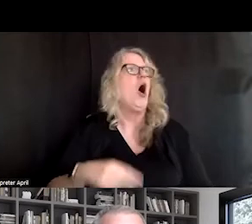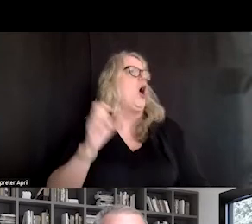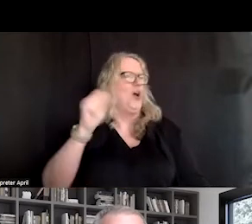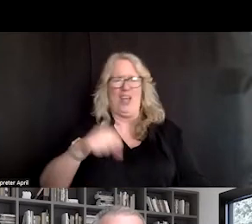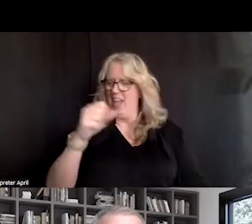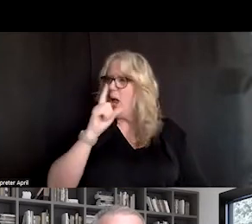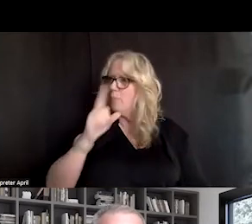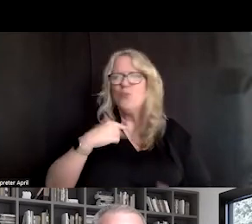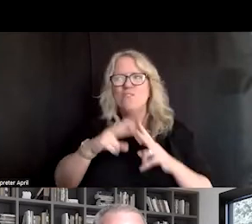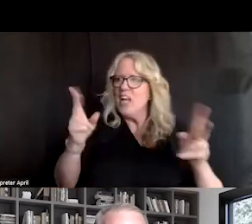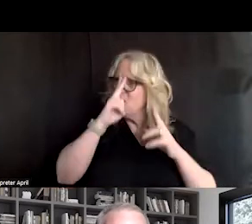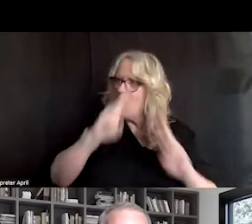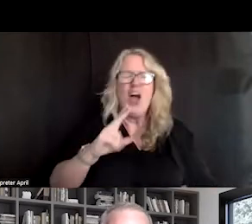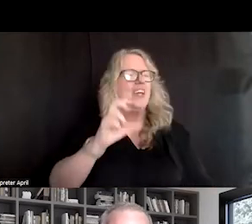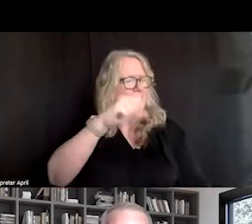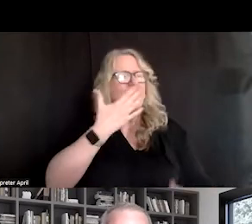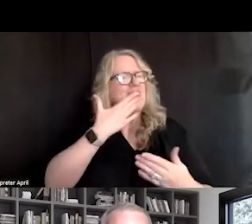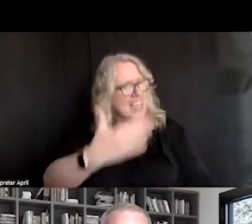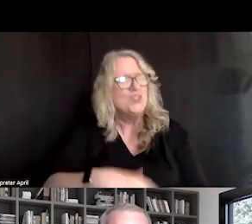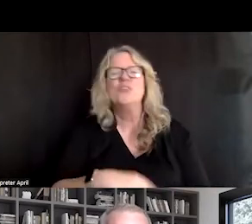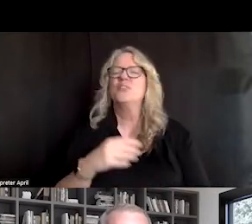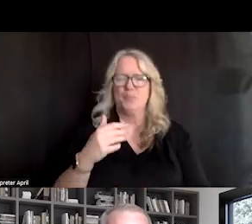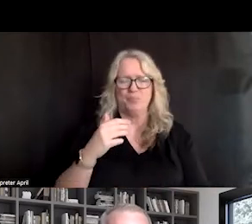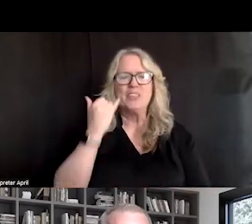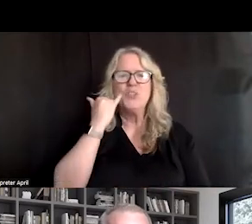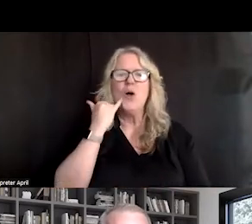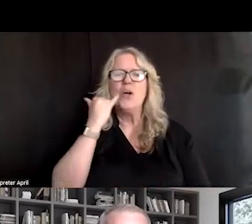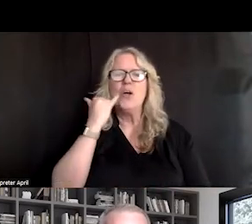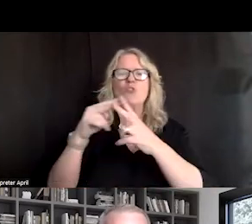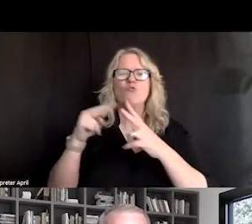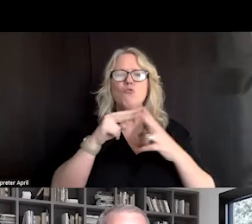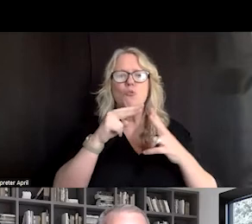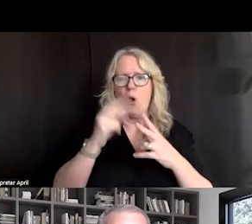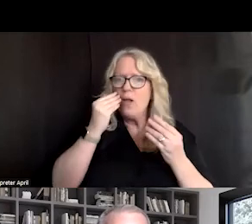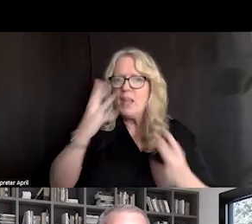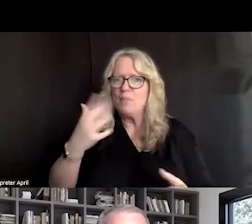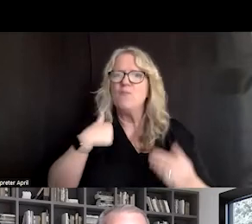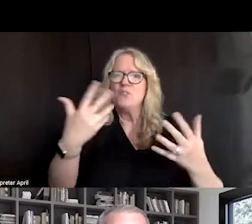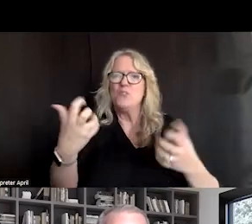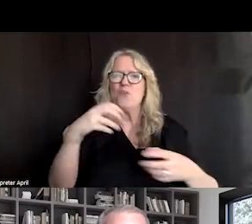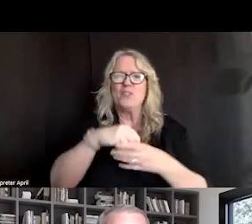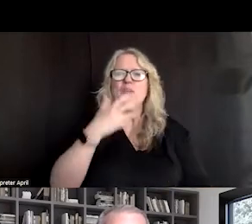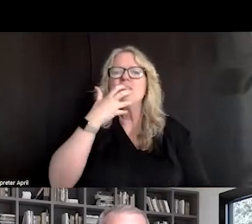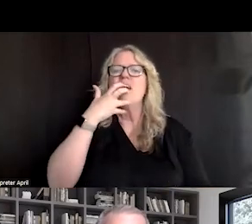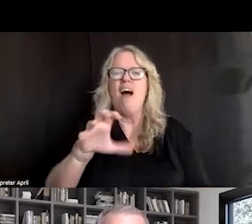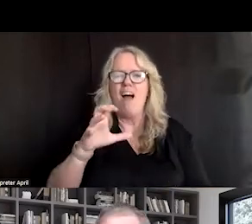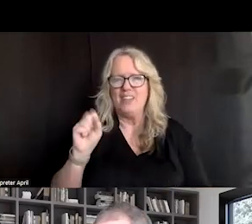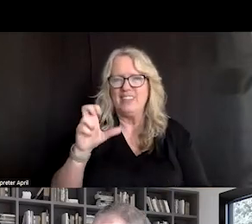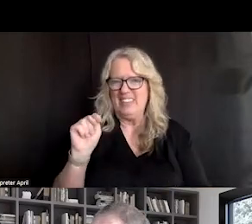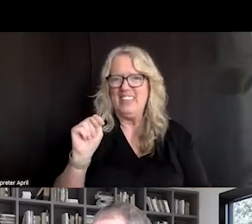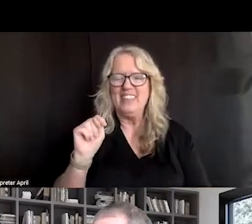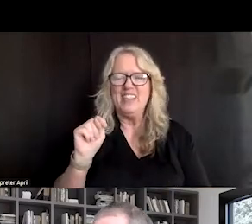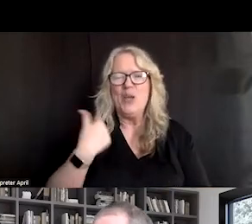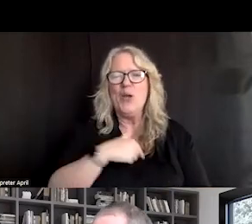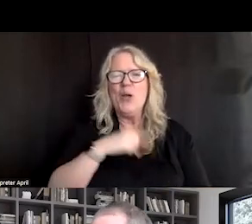very honored. Yeah, thank you. So if there are duos out there, please let Karen know that you'd like to be in the hot seat, and